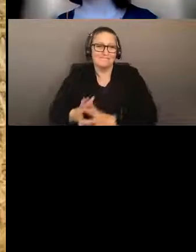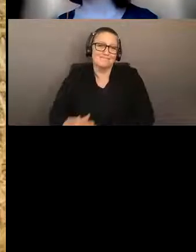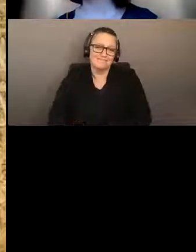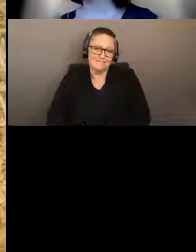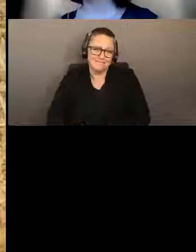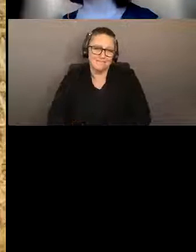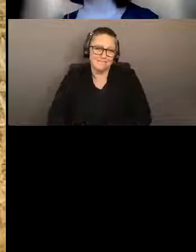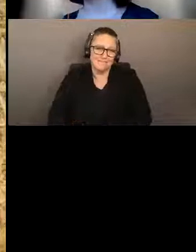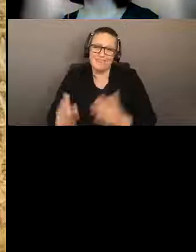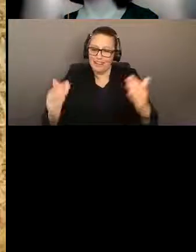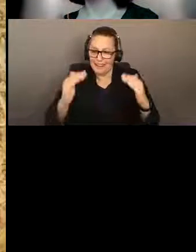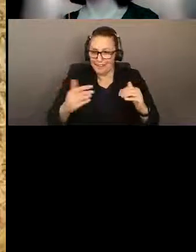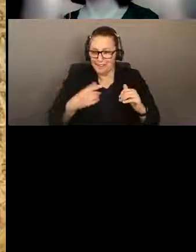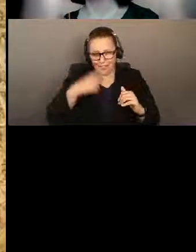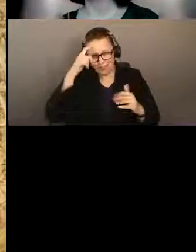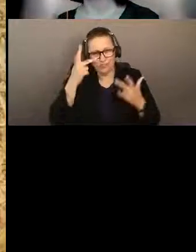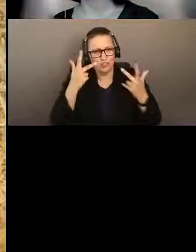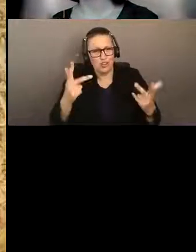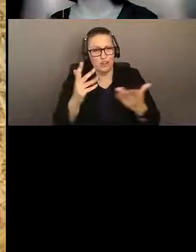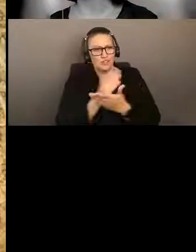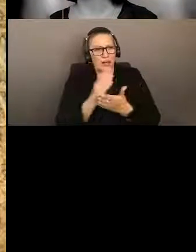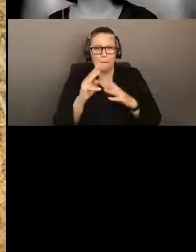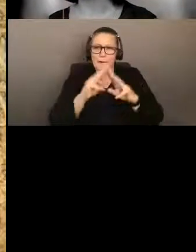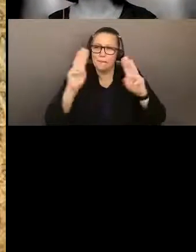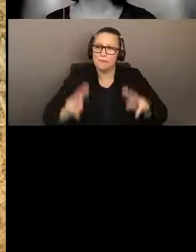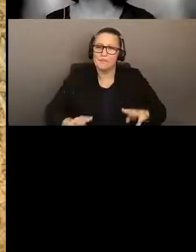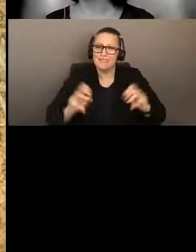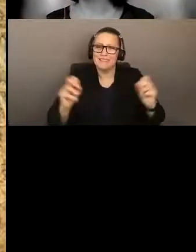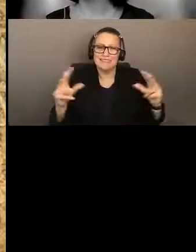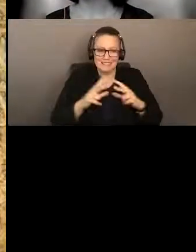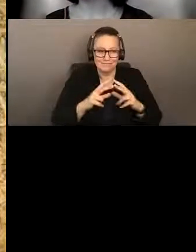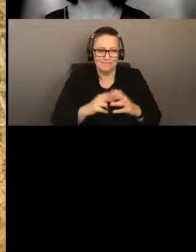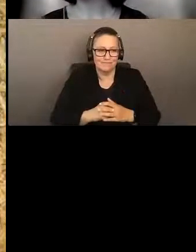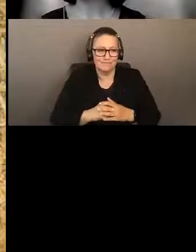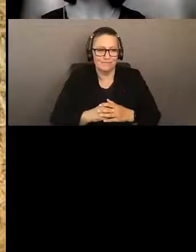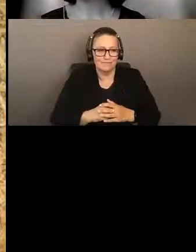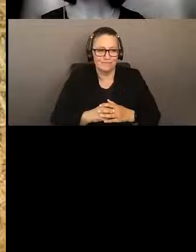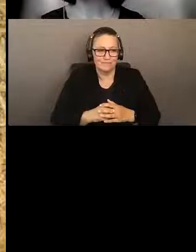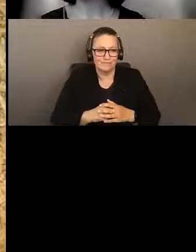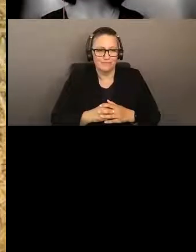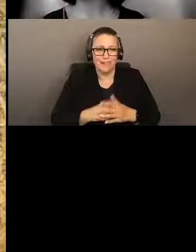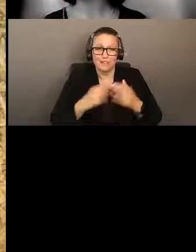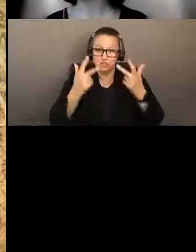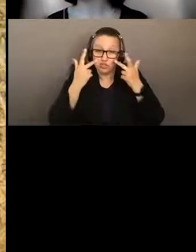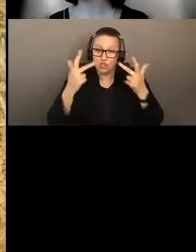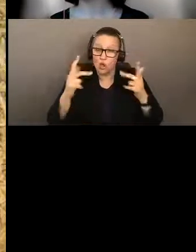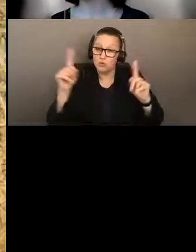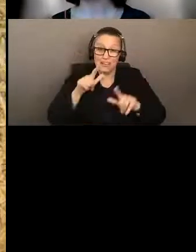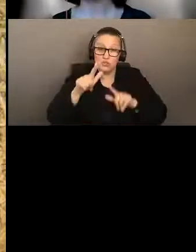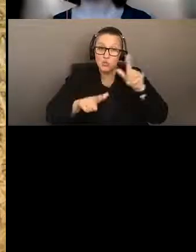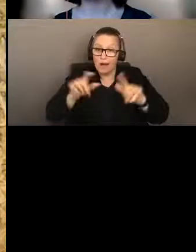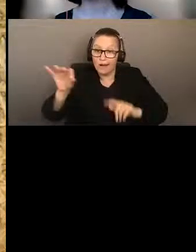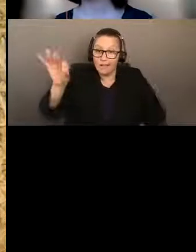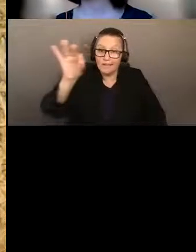Next, I thought I would share this map of Sydney, published by William Collins Sons & Co Ltd, onto which I've mapped the course of today's tour via the small blue